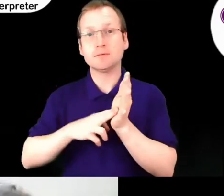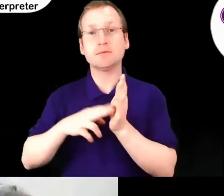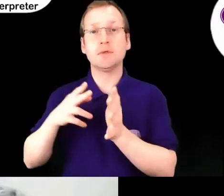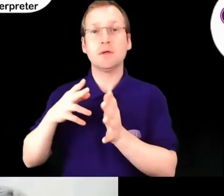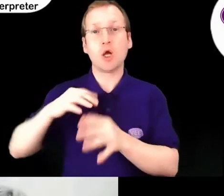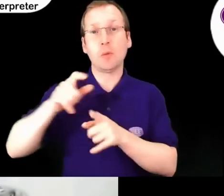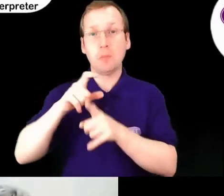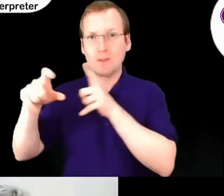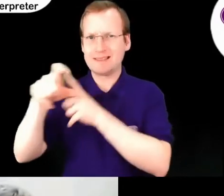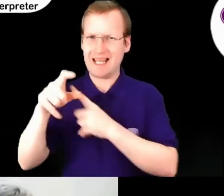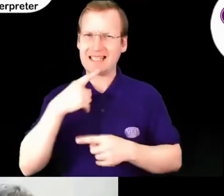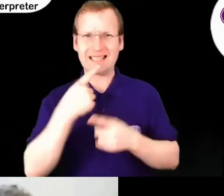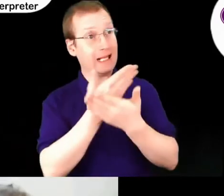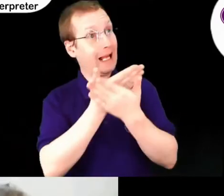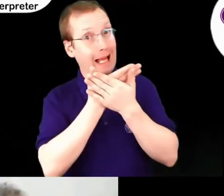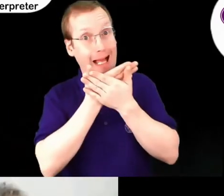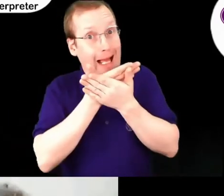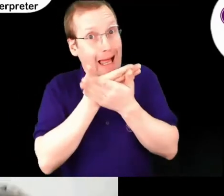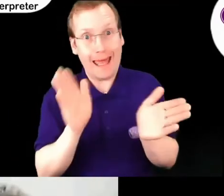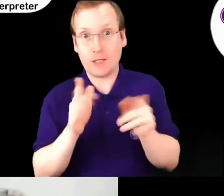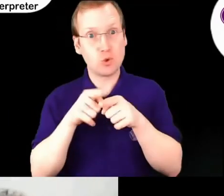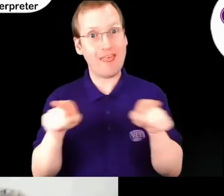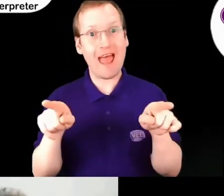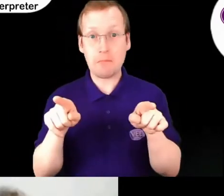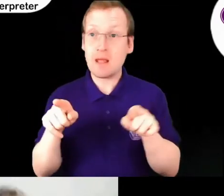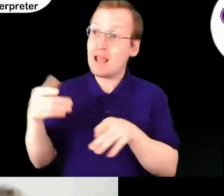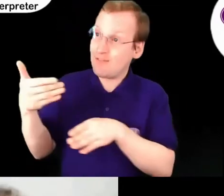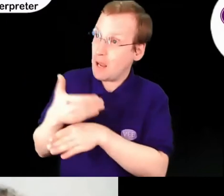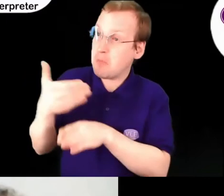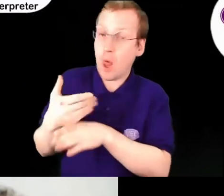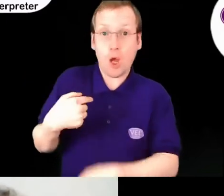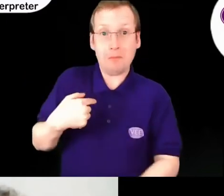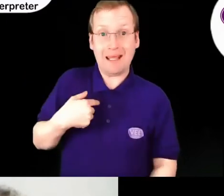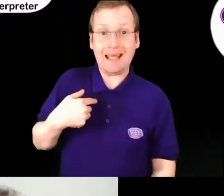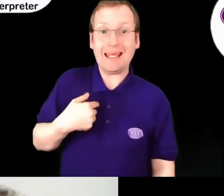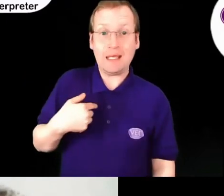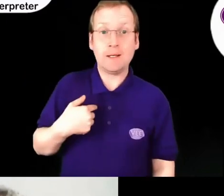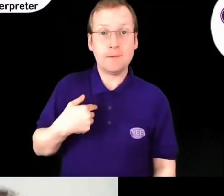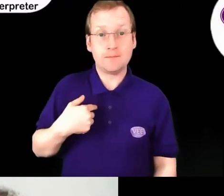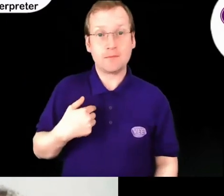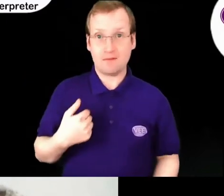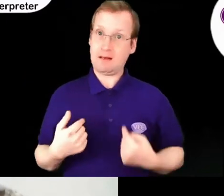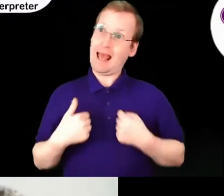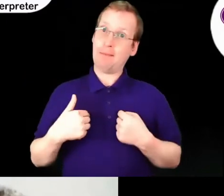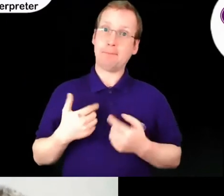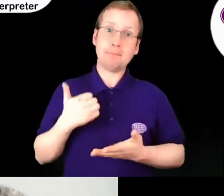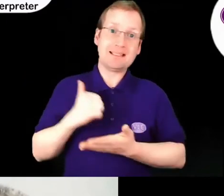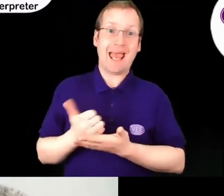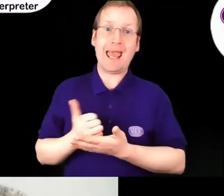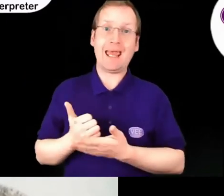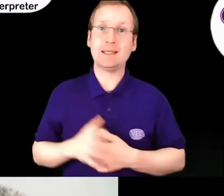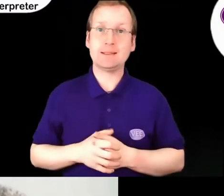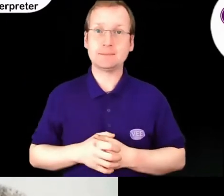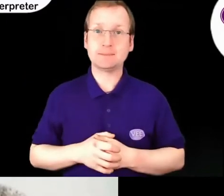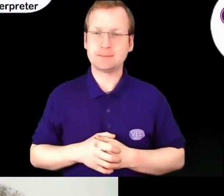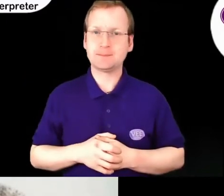made it quite clear to the community that if they employed me, then they were employing somebody who was gay. Yeah.